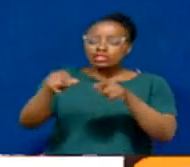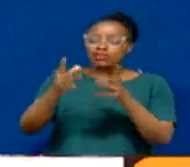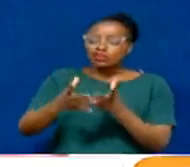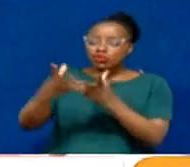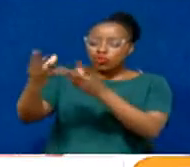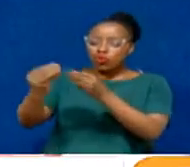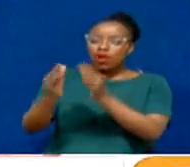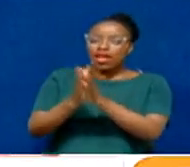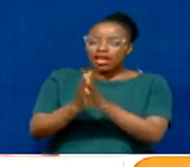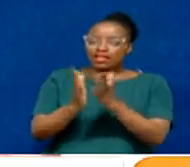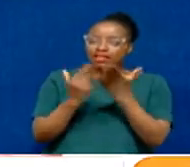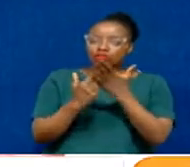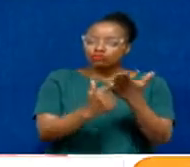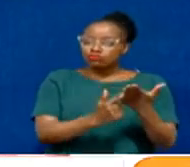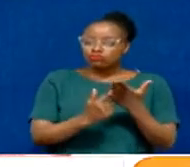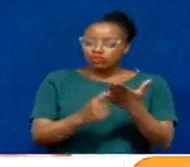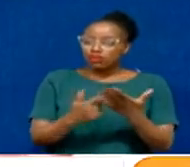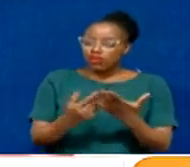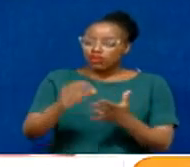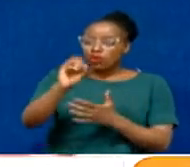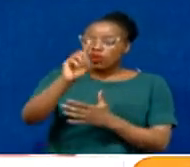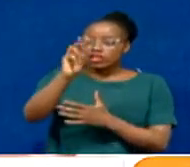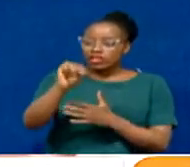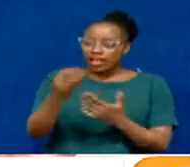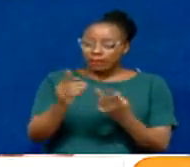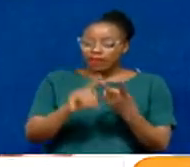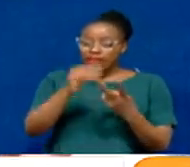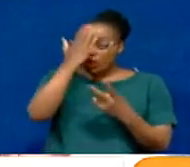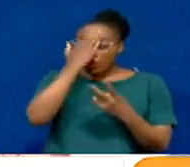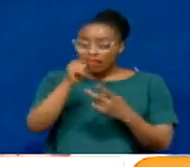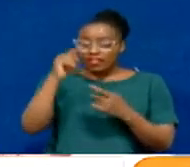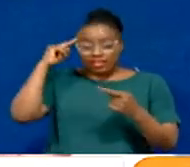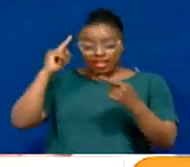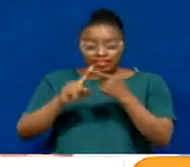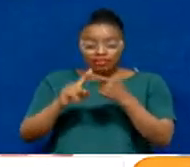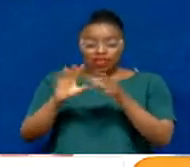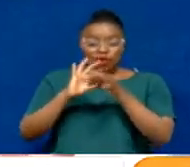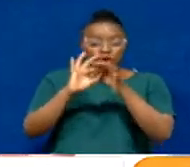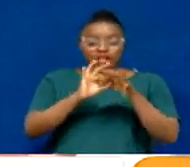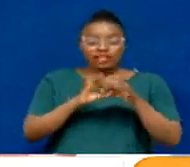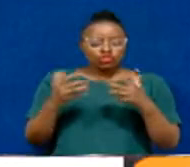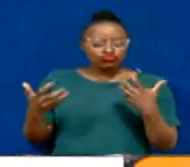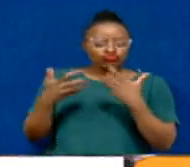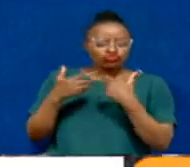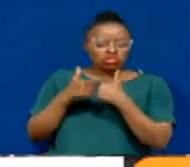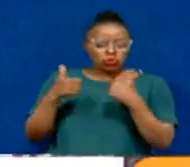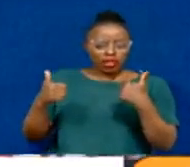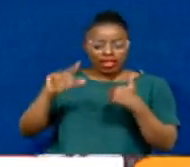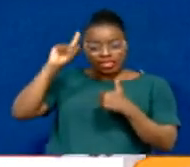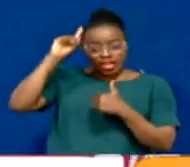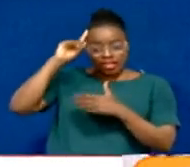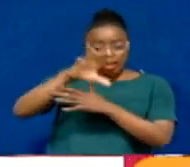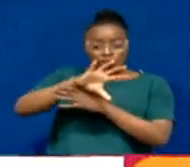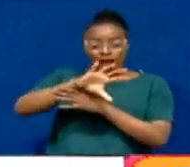yeye aende wajadiliane na chama cha ODM, ili Azimio coalition ingie sawa sawa. In Nyandarua